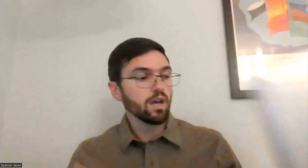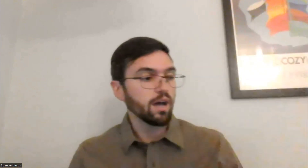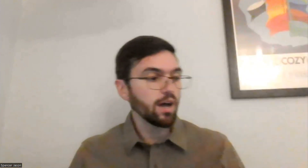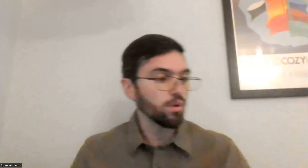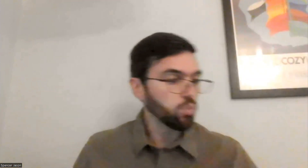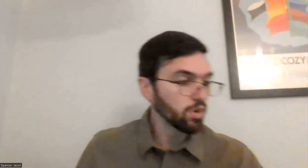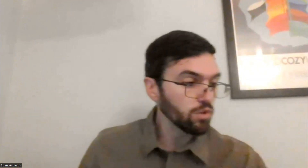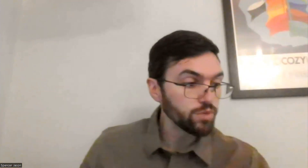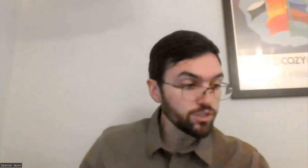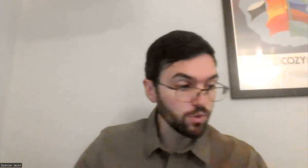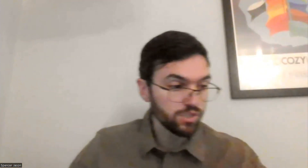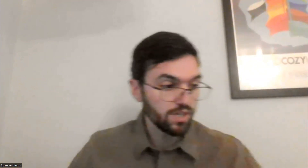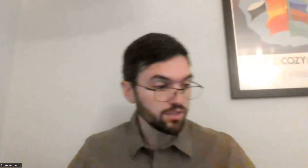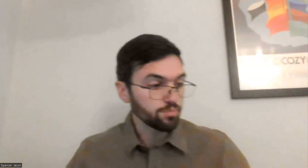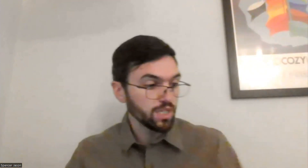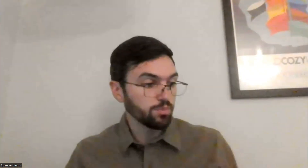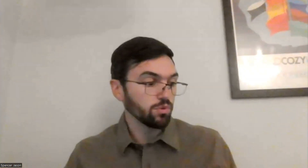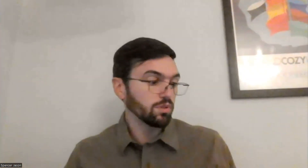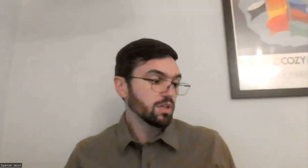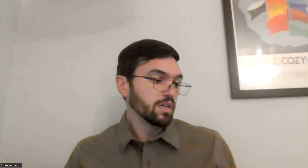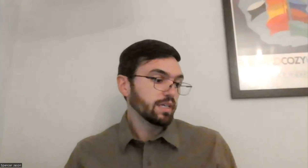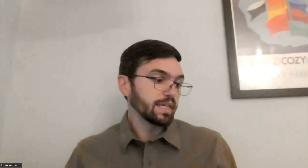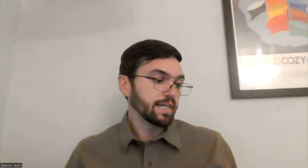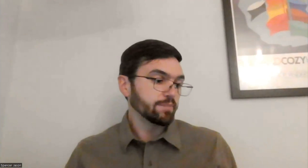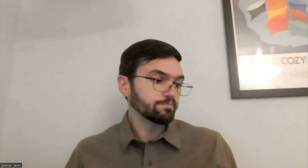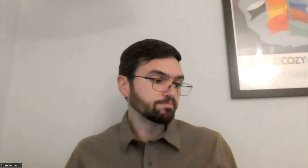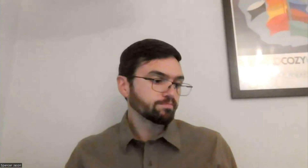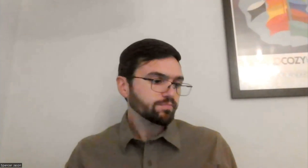So what are the resources I need? The people,